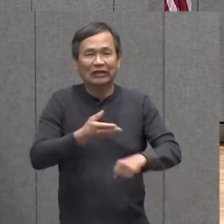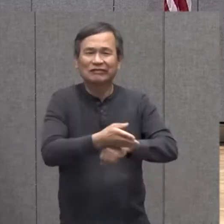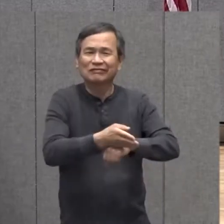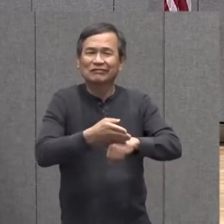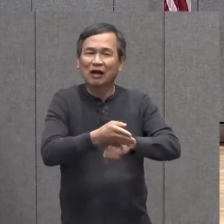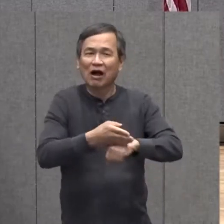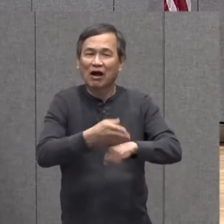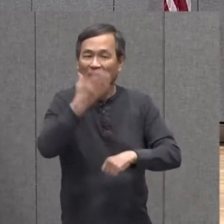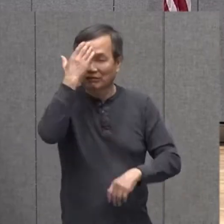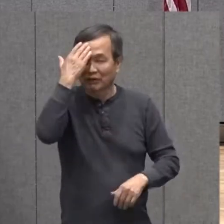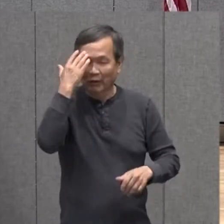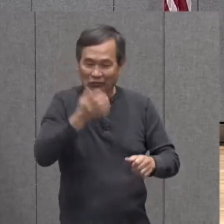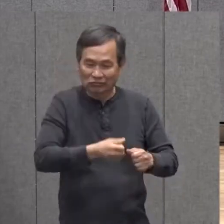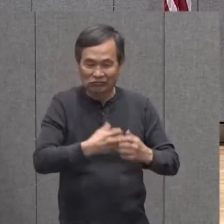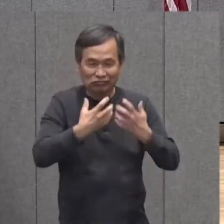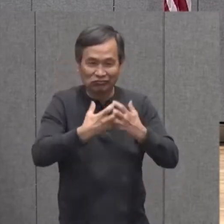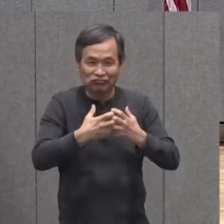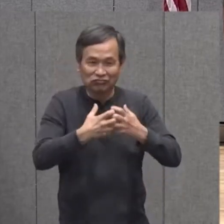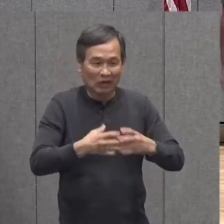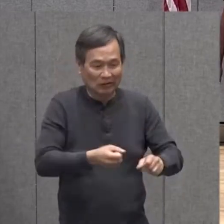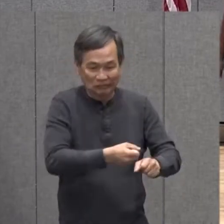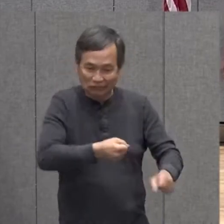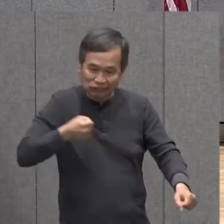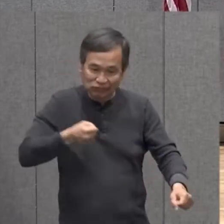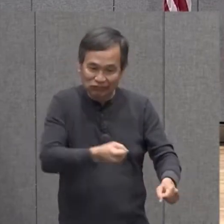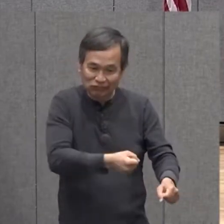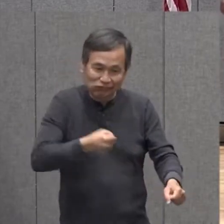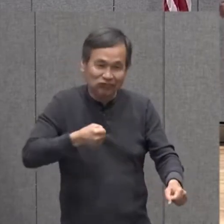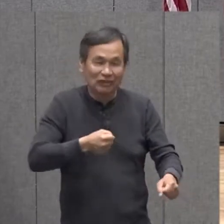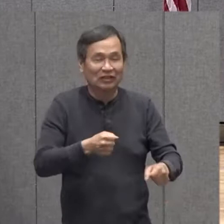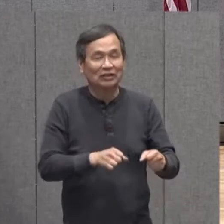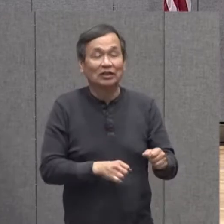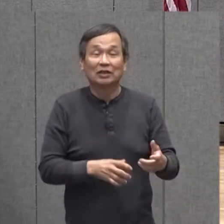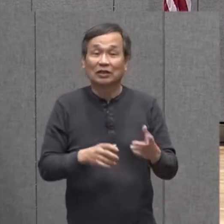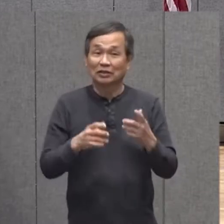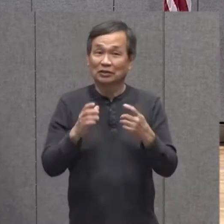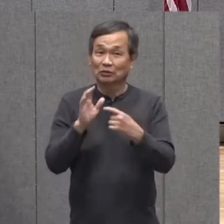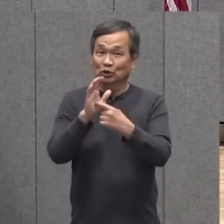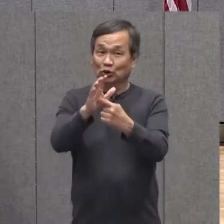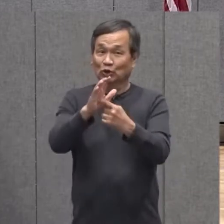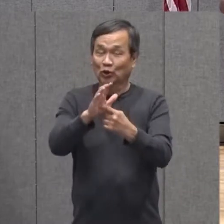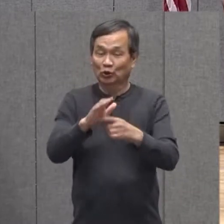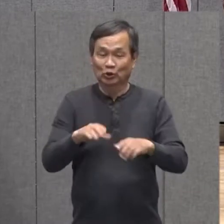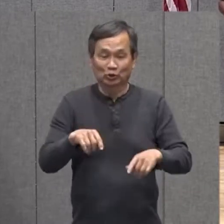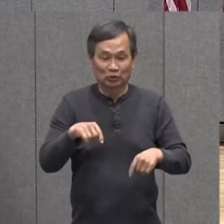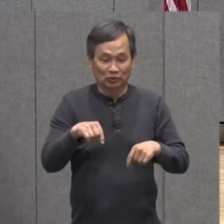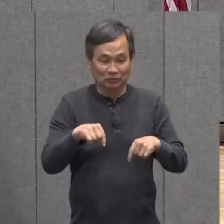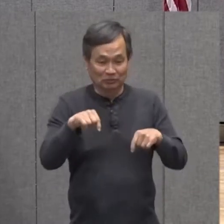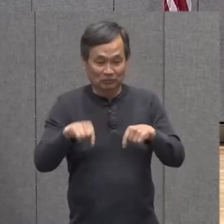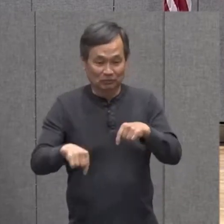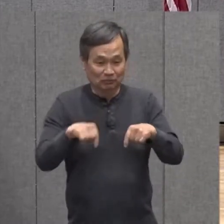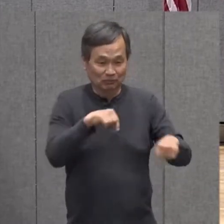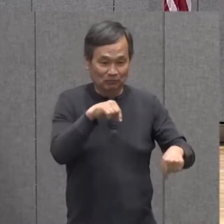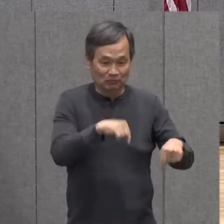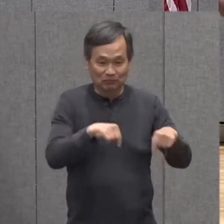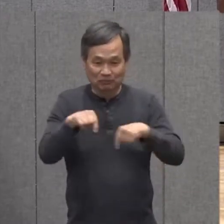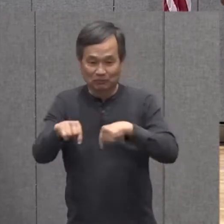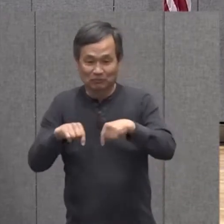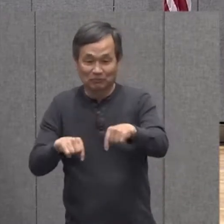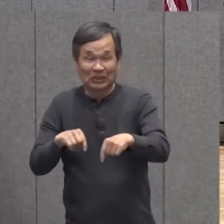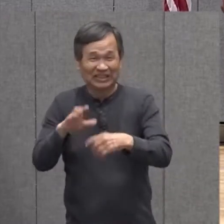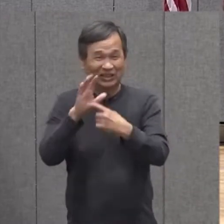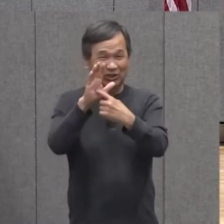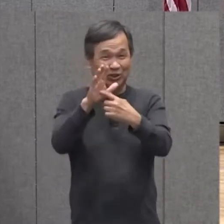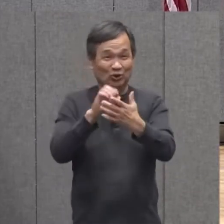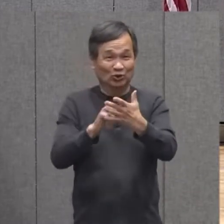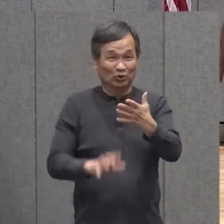hacer un baile que se llama chainsaw. Okay, so there's a couple steps to this. I'm actually going to teach this like I teach this to my students. Okay, so the